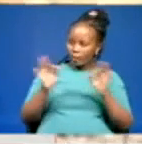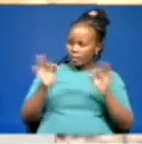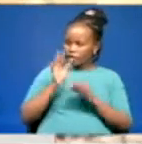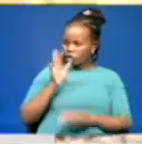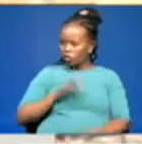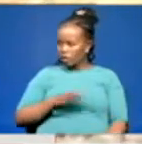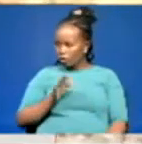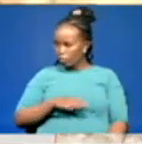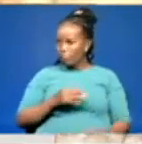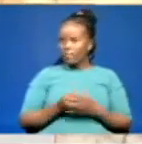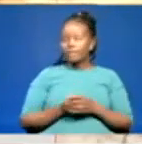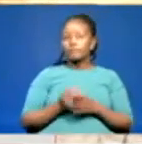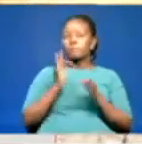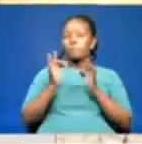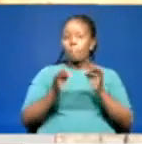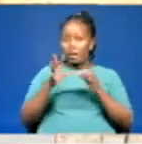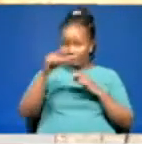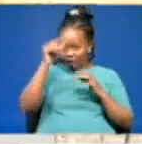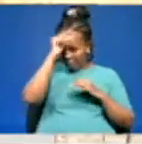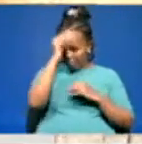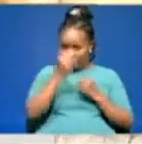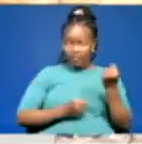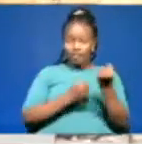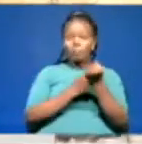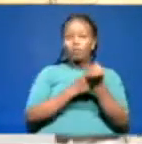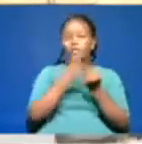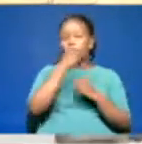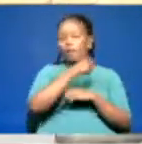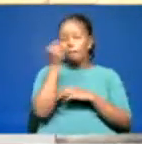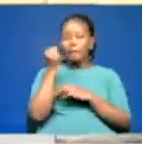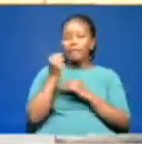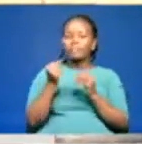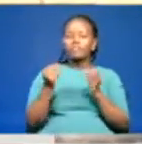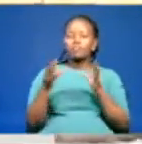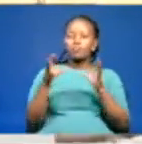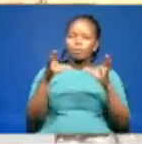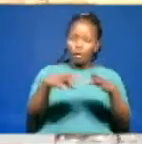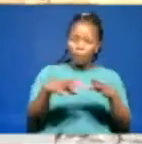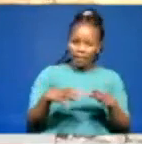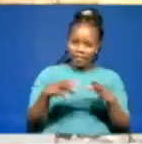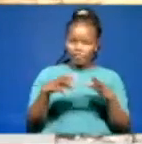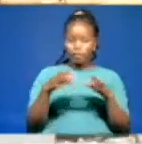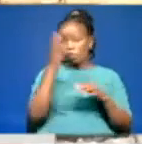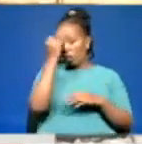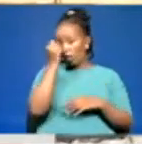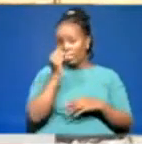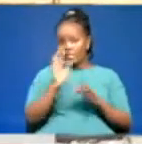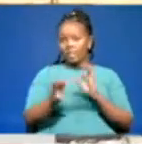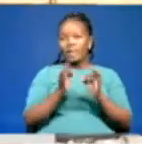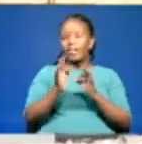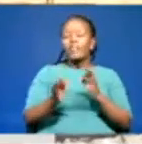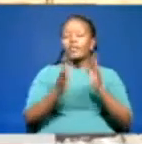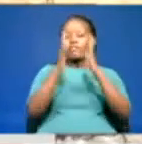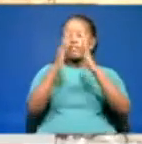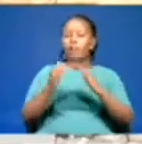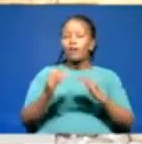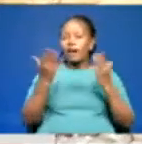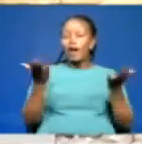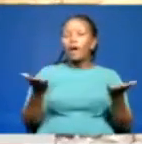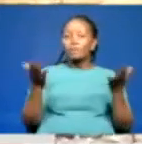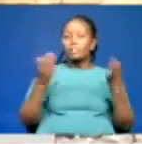strongly and support private developers like us by making sure that if our house is within certain